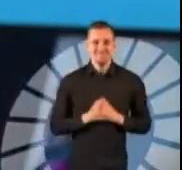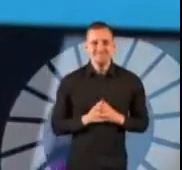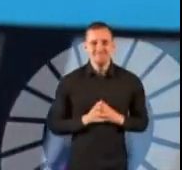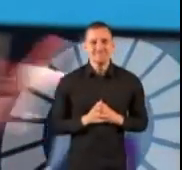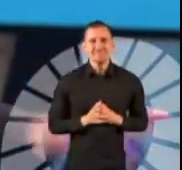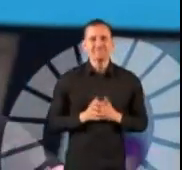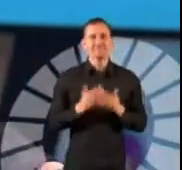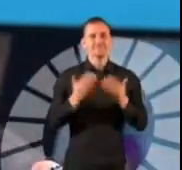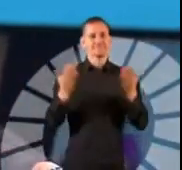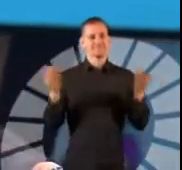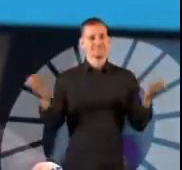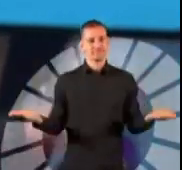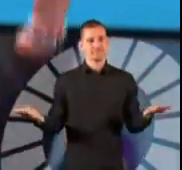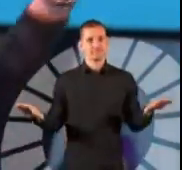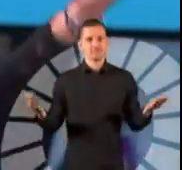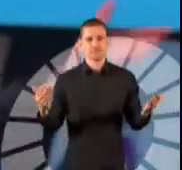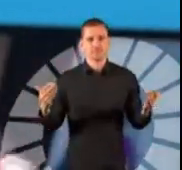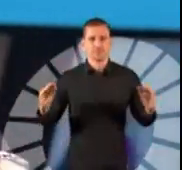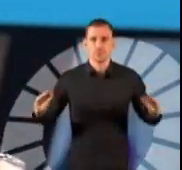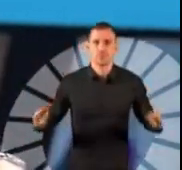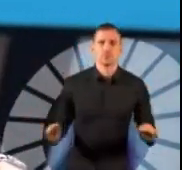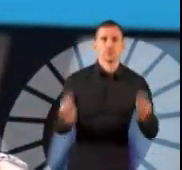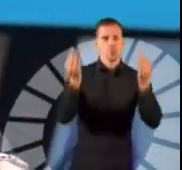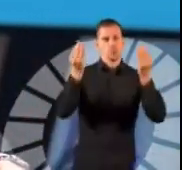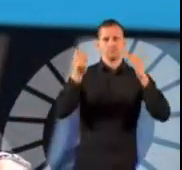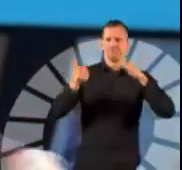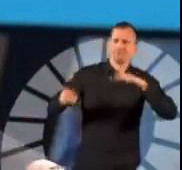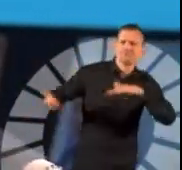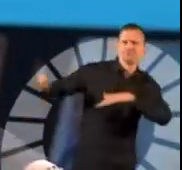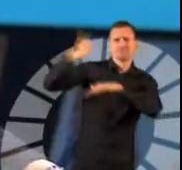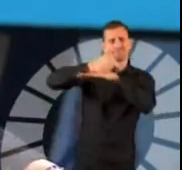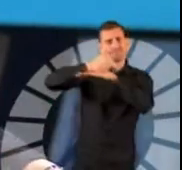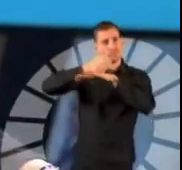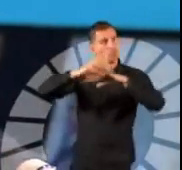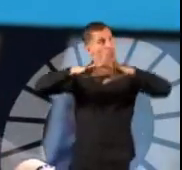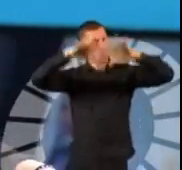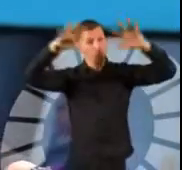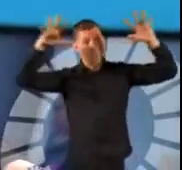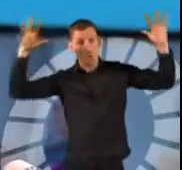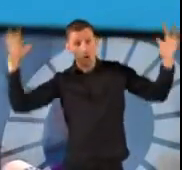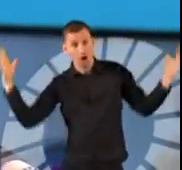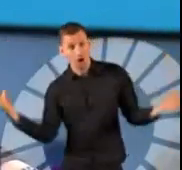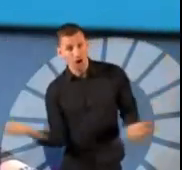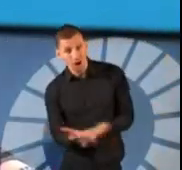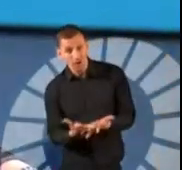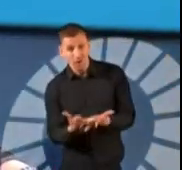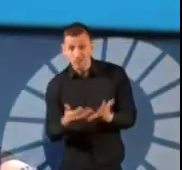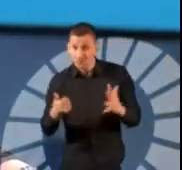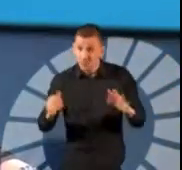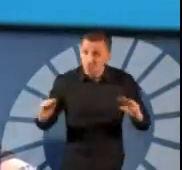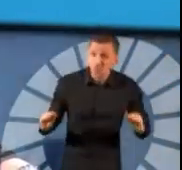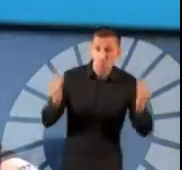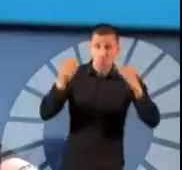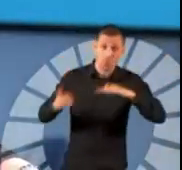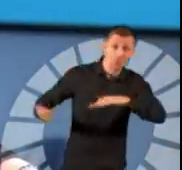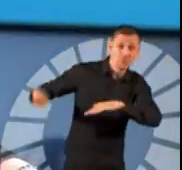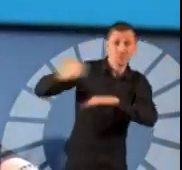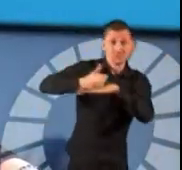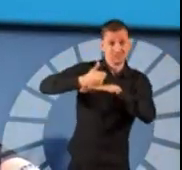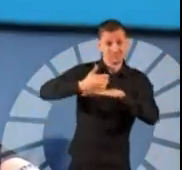They said we are too young to lead. I mean, I'm sorry to disappoint them, we're not. My name is Aya Shabi. I am a Pan-African